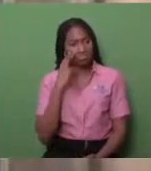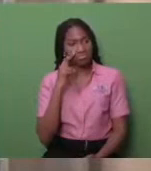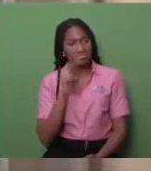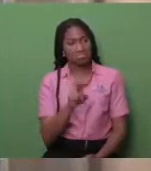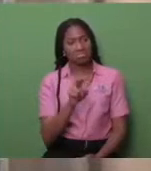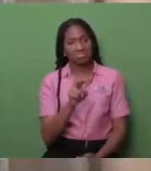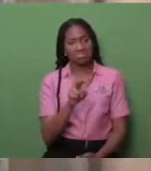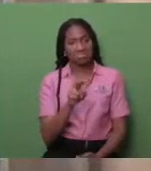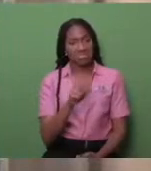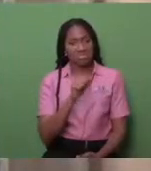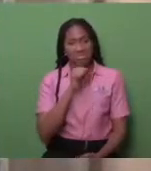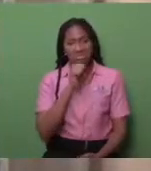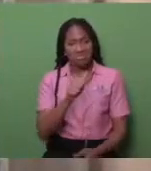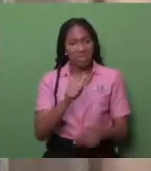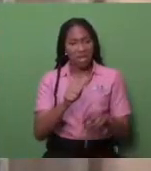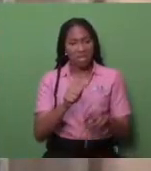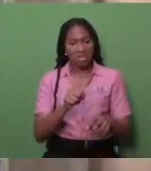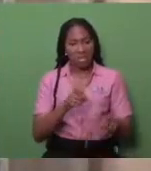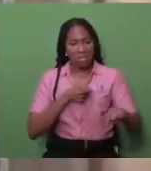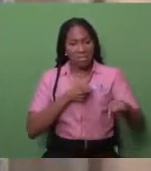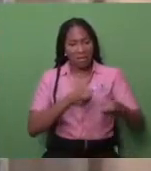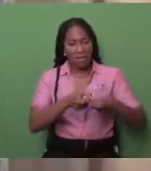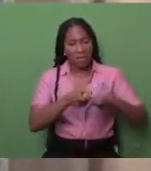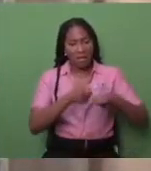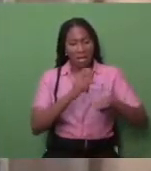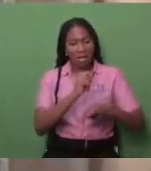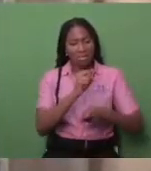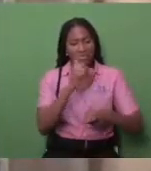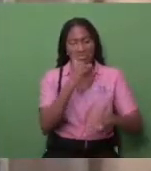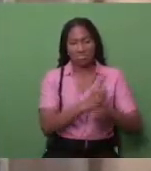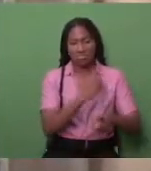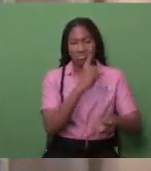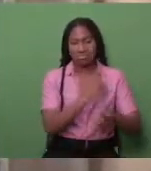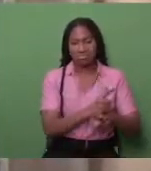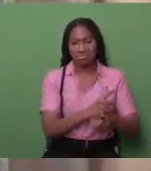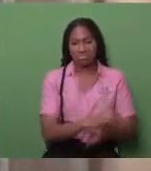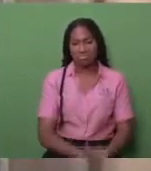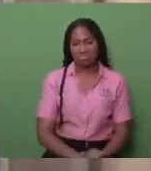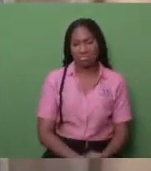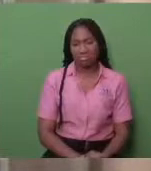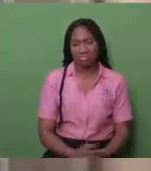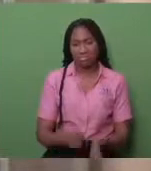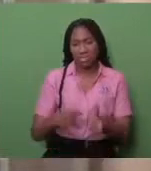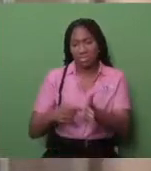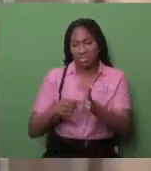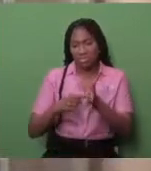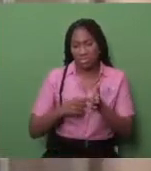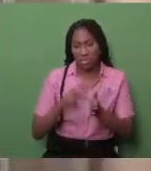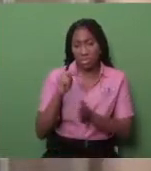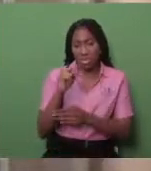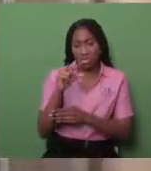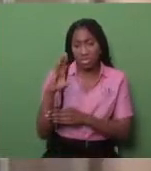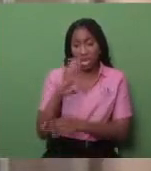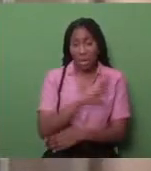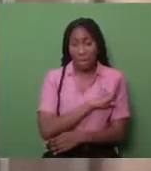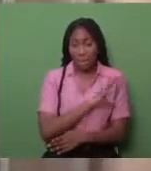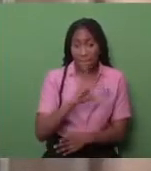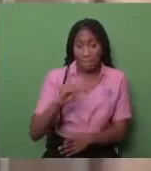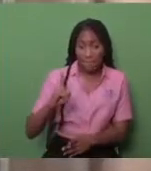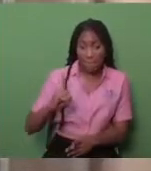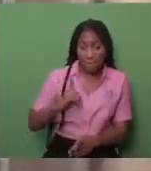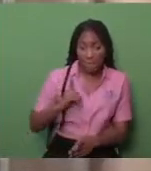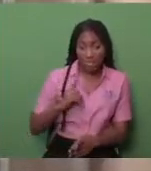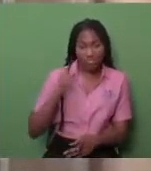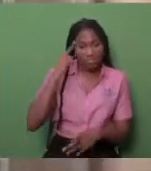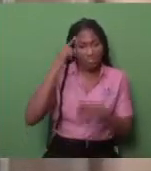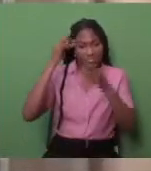vulgar mismanagement by this government when it revealed that the board of NGC had allegedly sought indemnity for